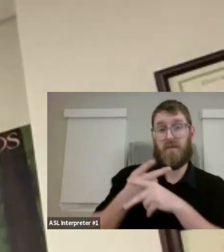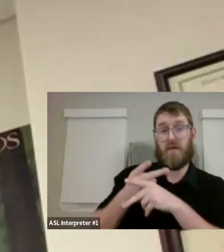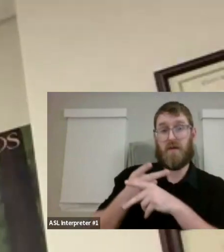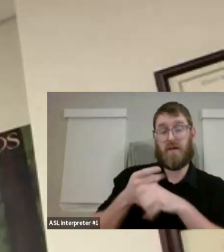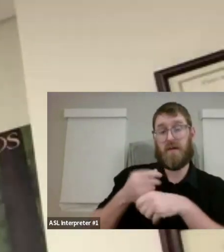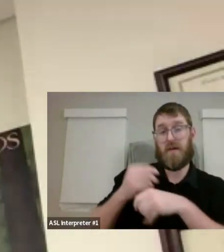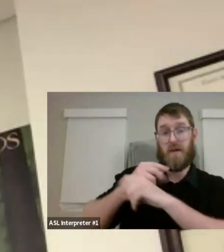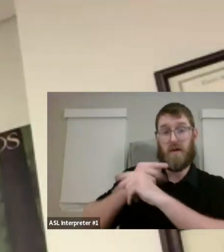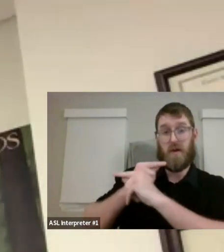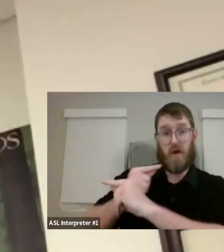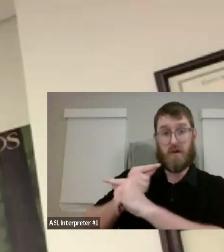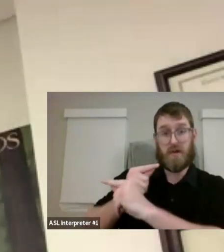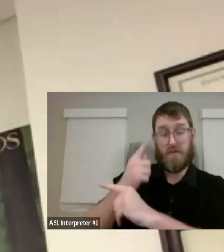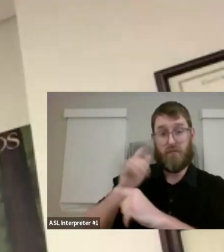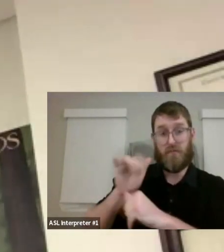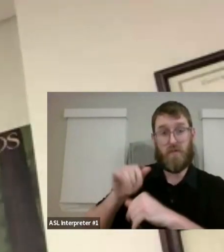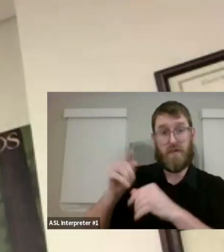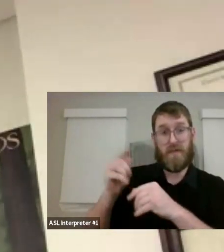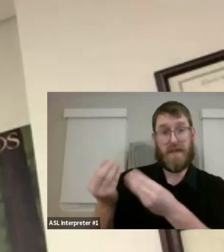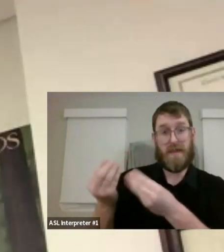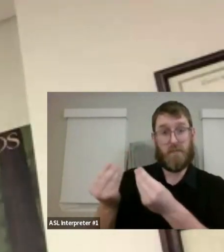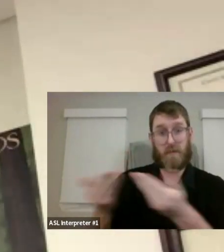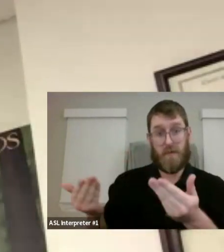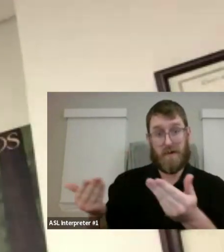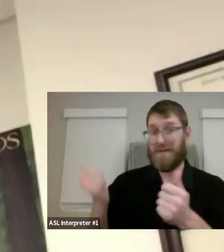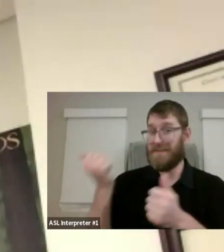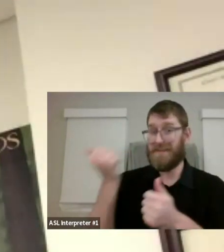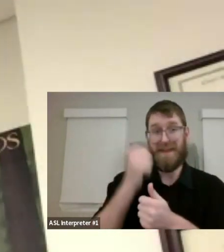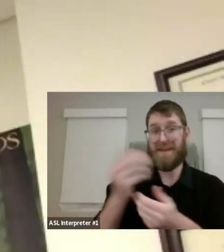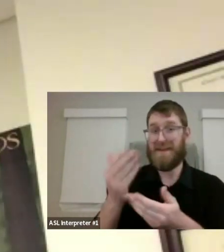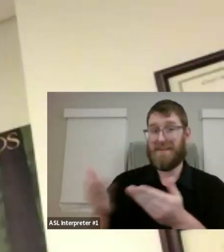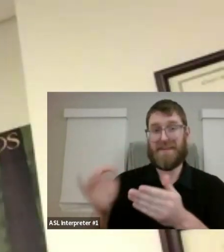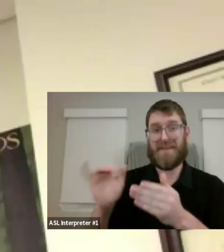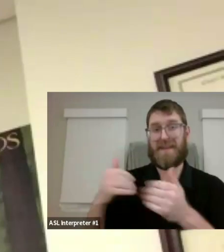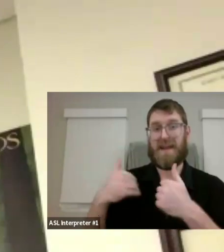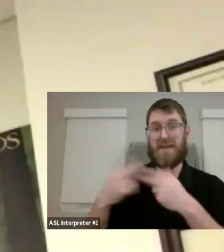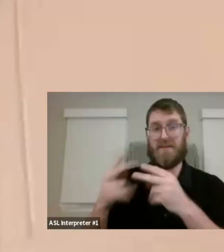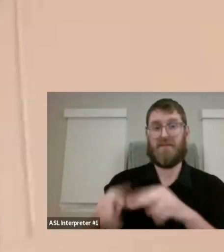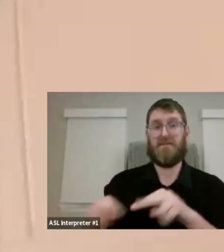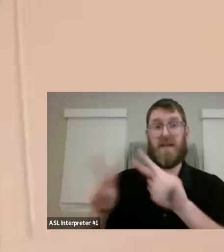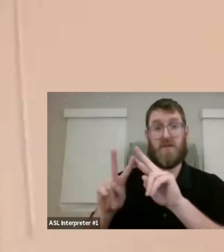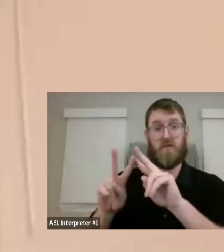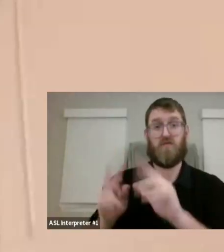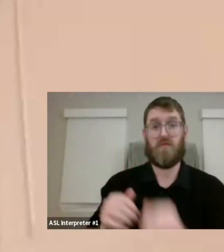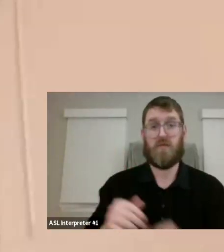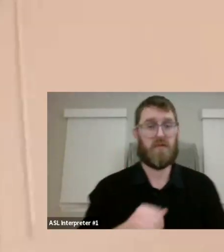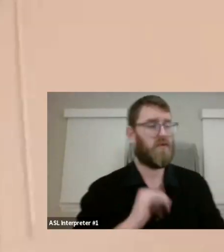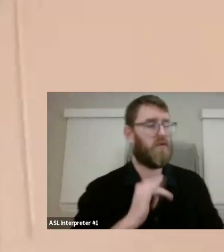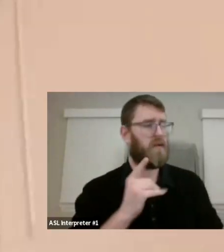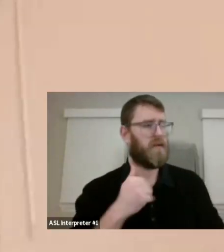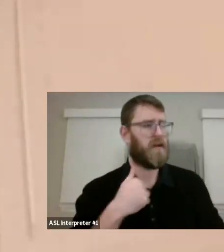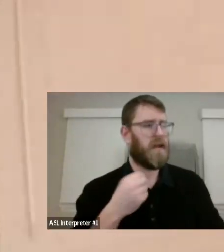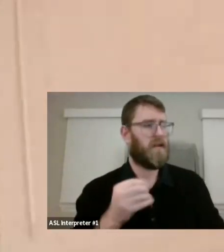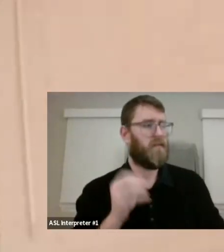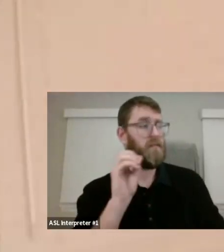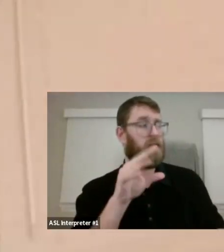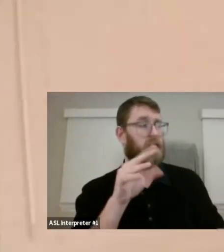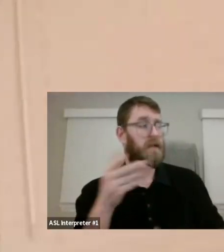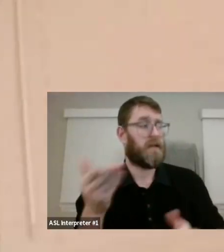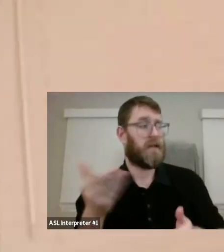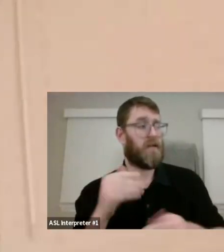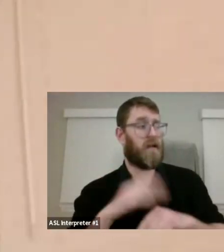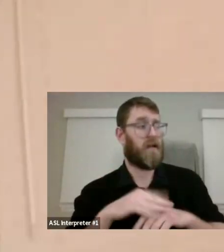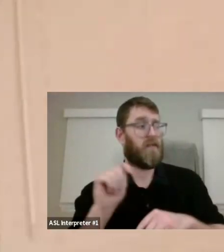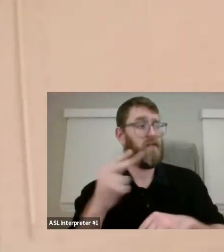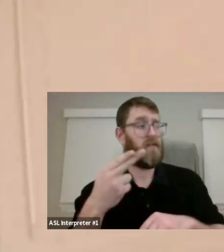petition. Property is really anything of value. So I'm going to put a plug in here because on Thursday night,